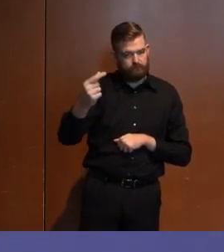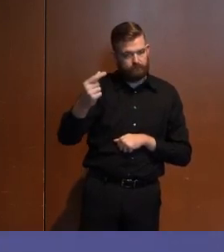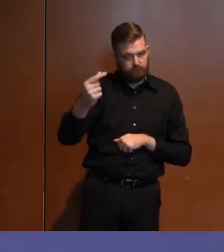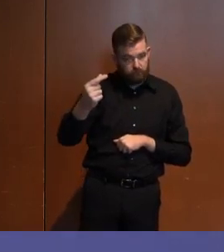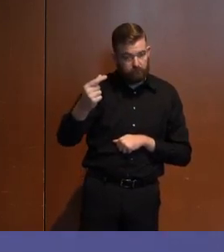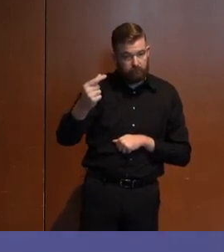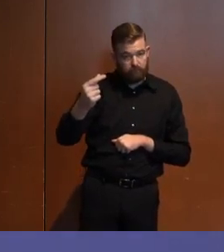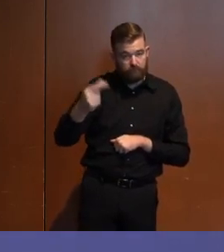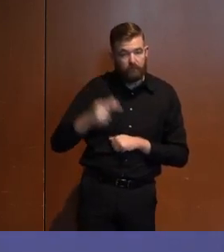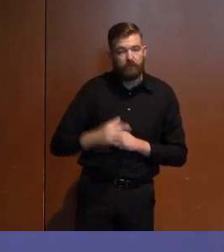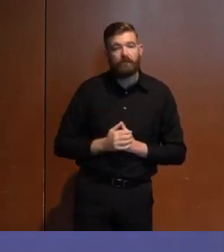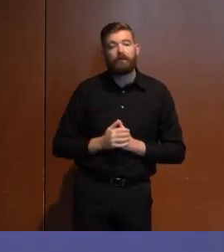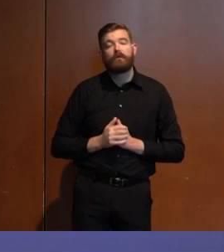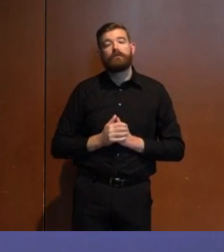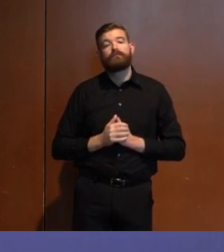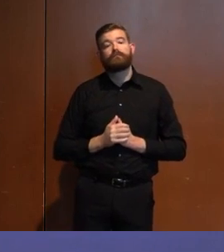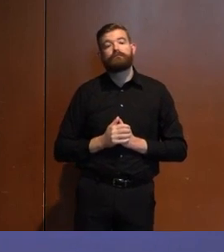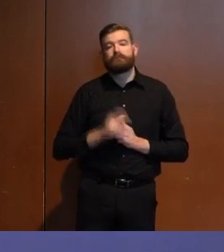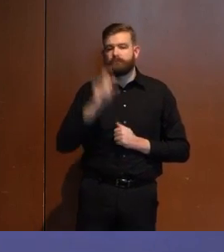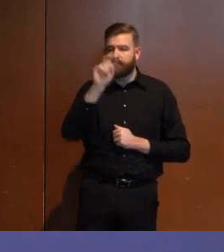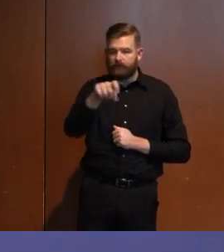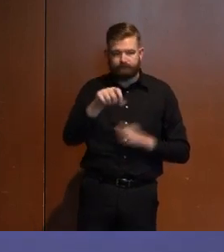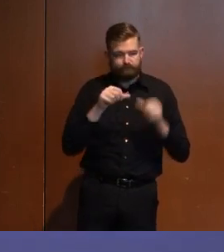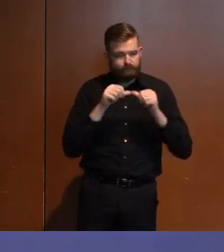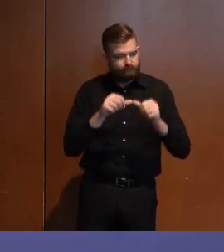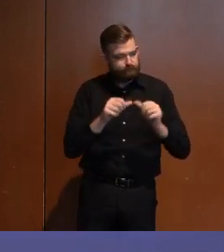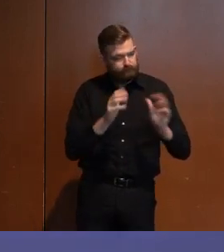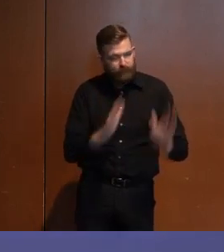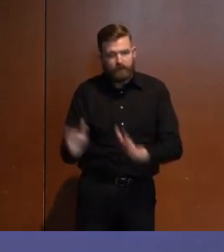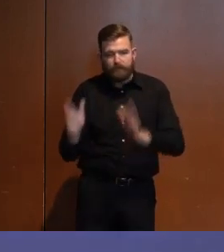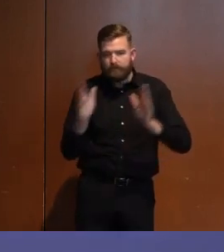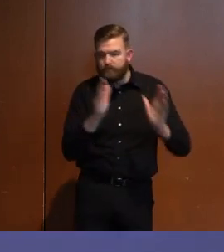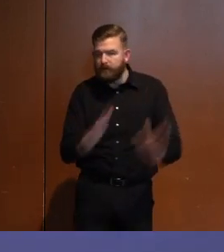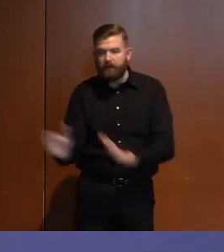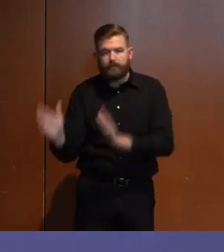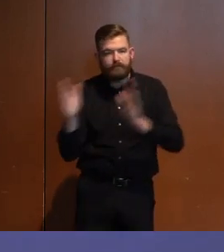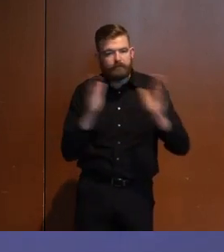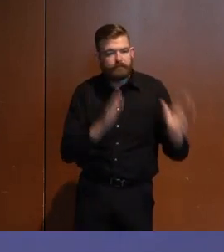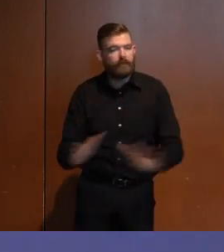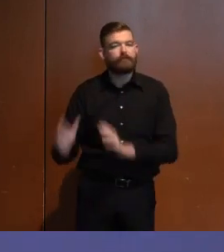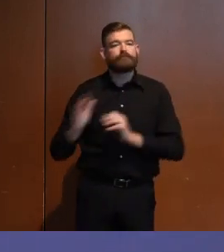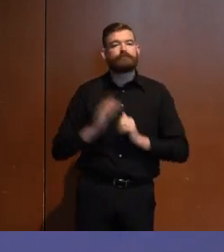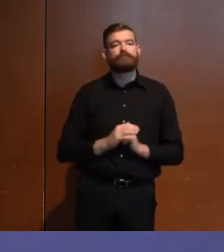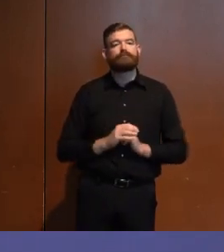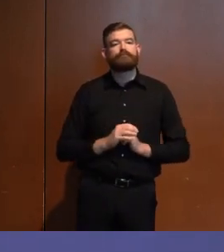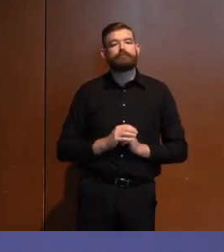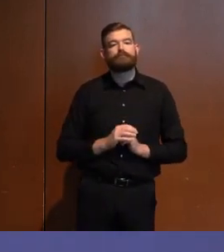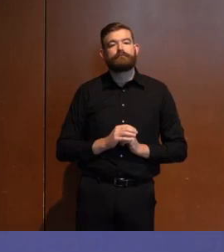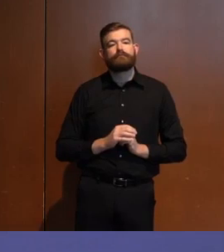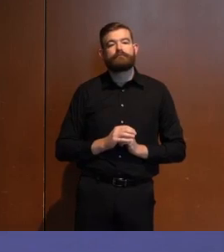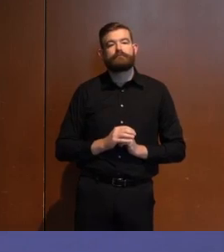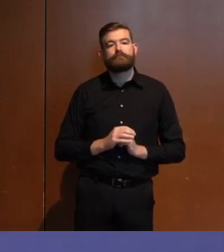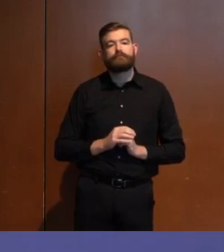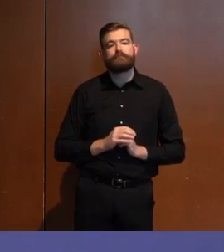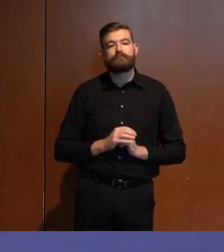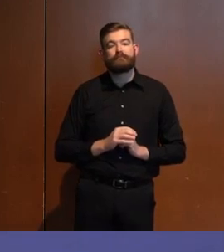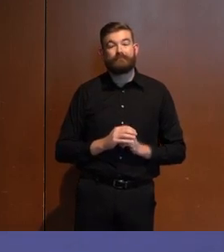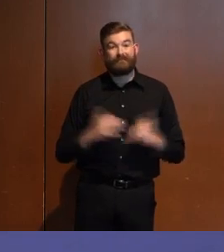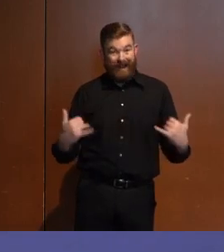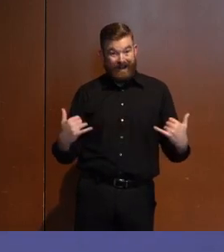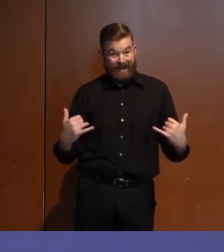continued preparedness. To be clear, at this moment, our hospital networks, while they are under tremendous